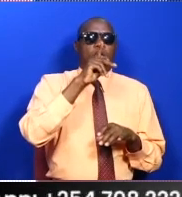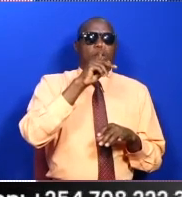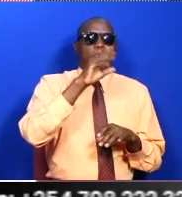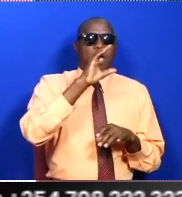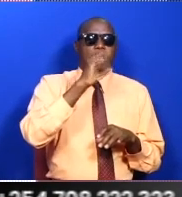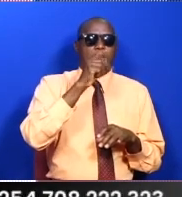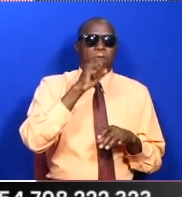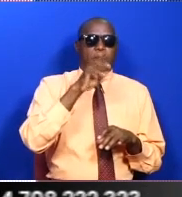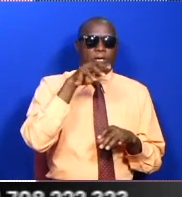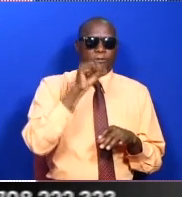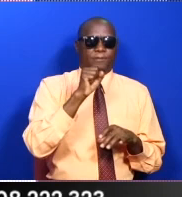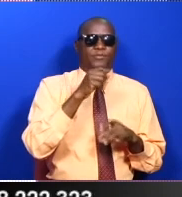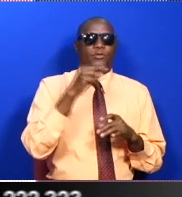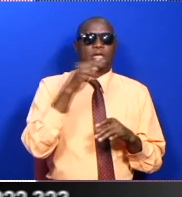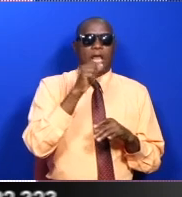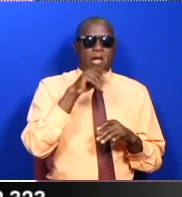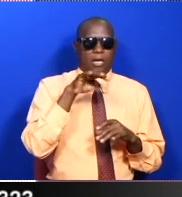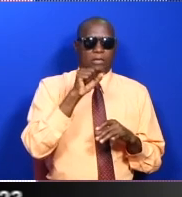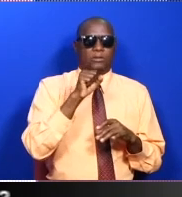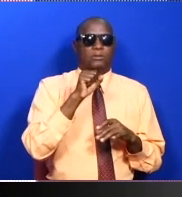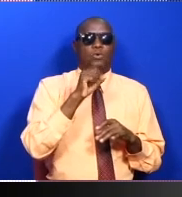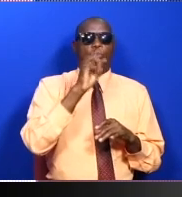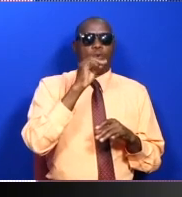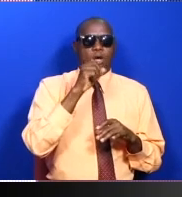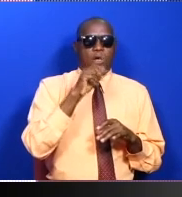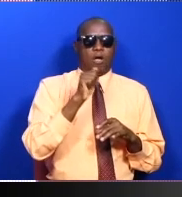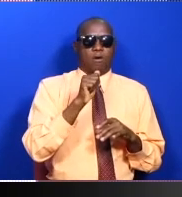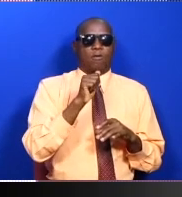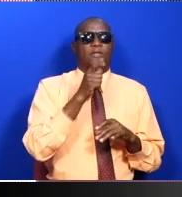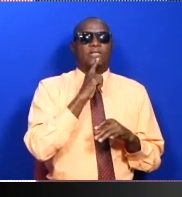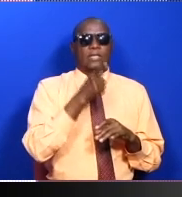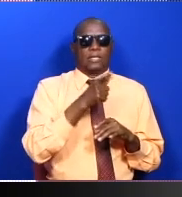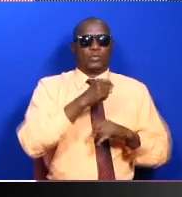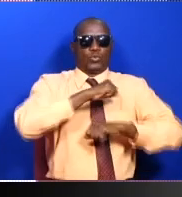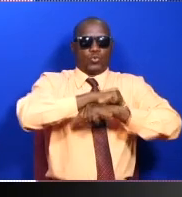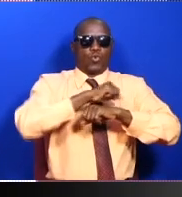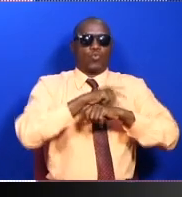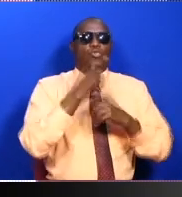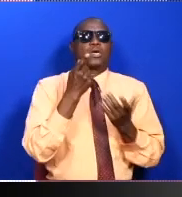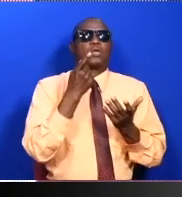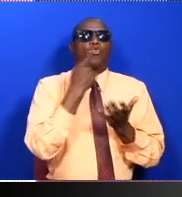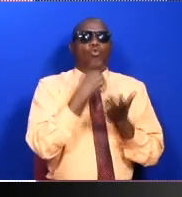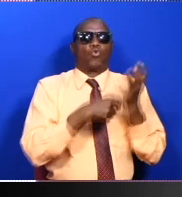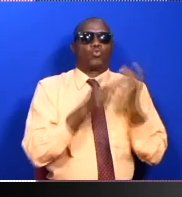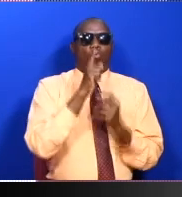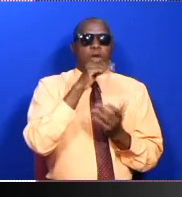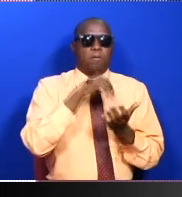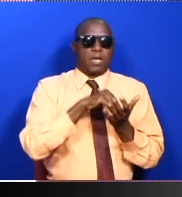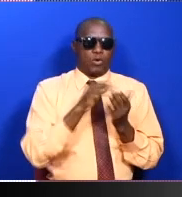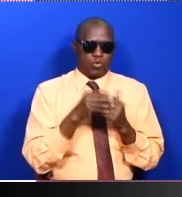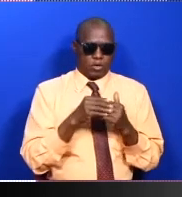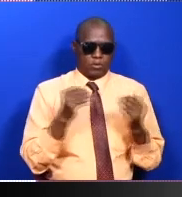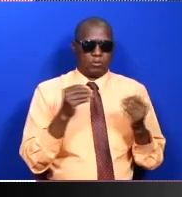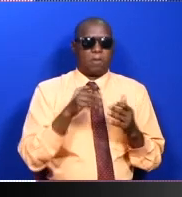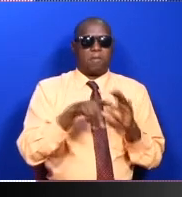Gladys Wanga said phase one of the massive International Sports Academy will cost $1 million. The academy will have a primary and